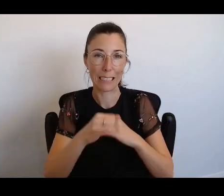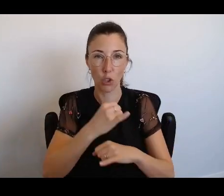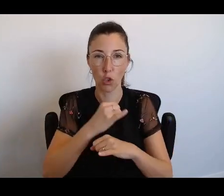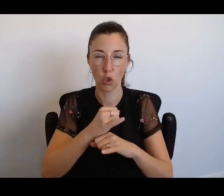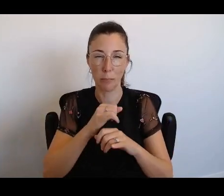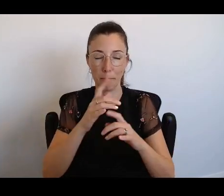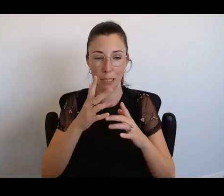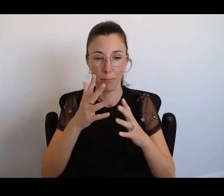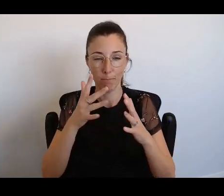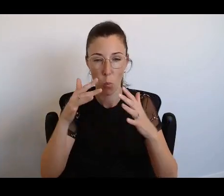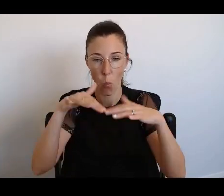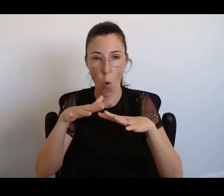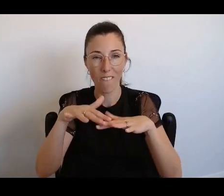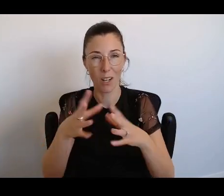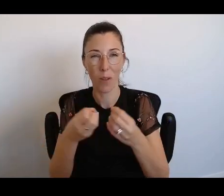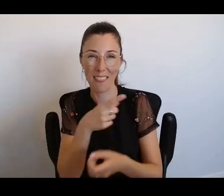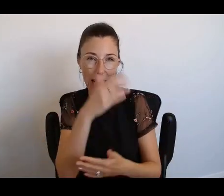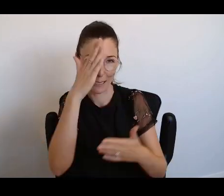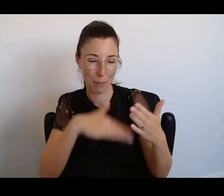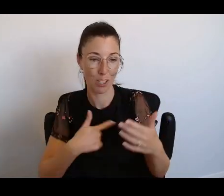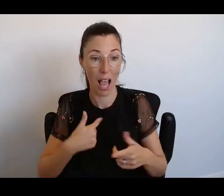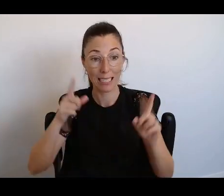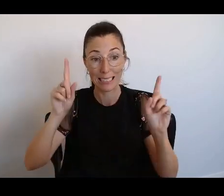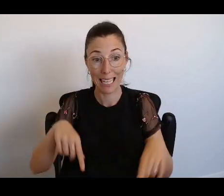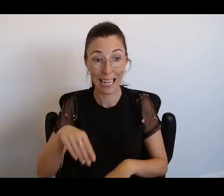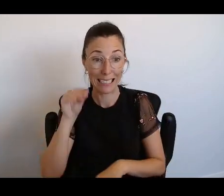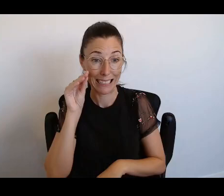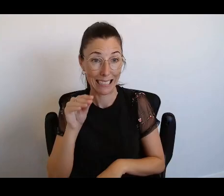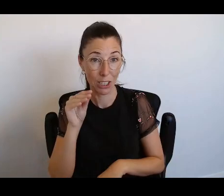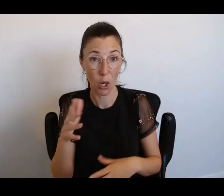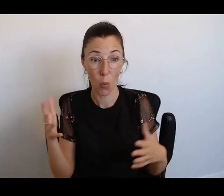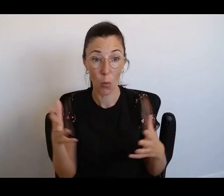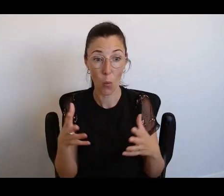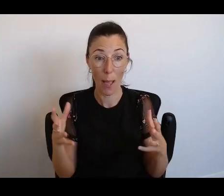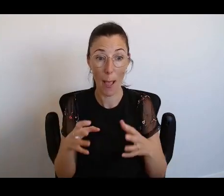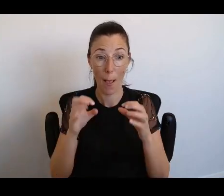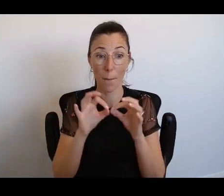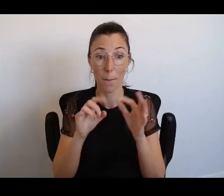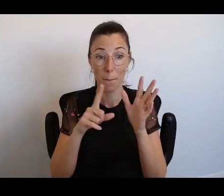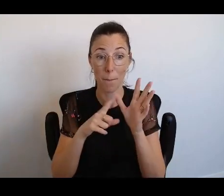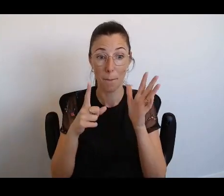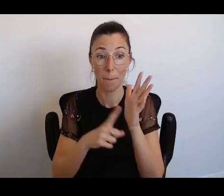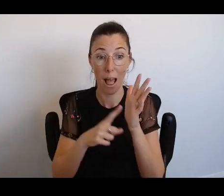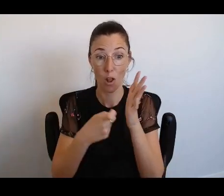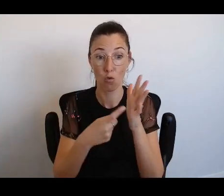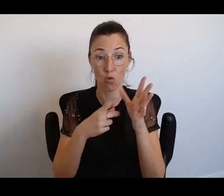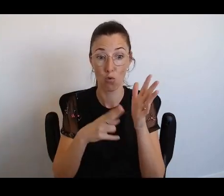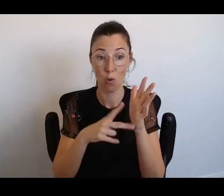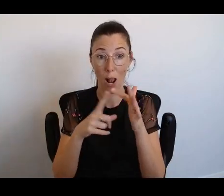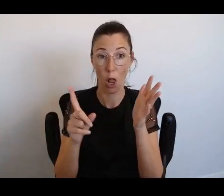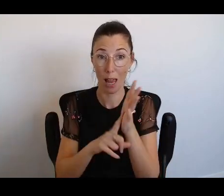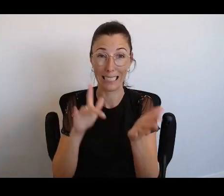I started teaching at Balranald Central, which is the most westerly school in New South